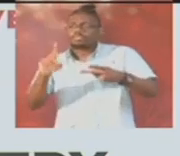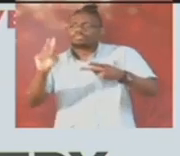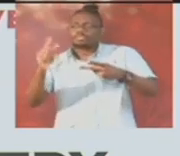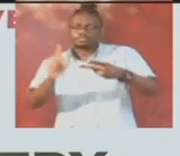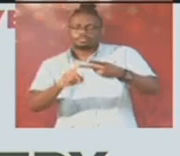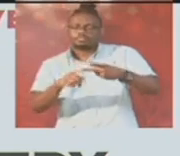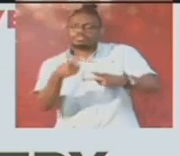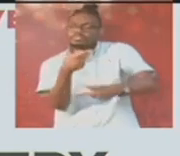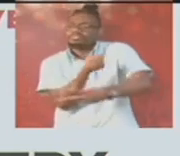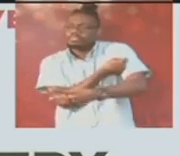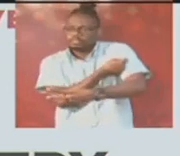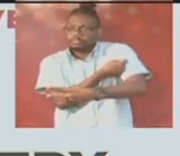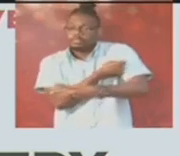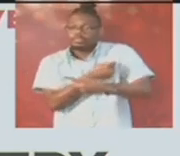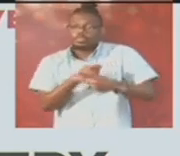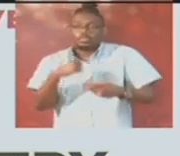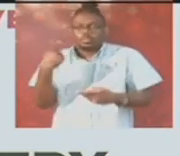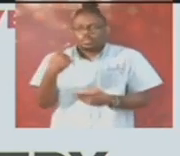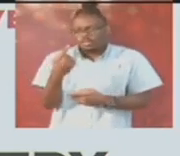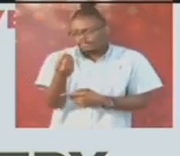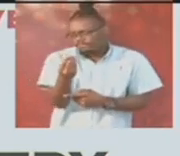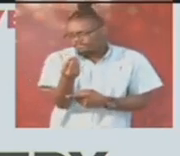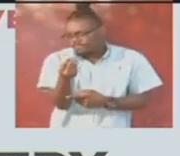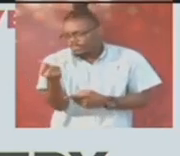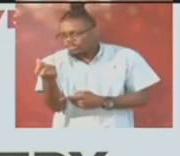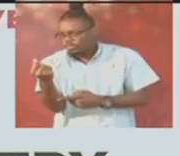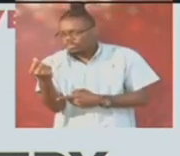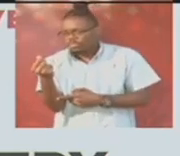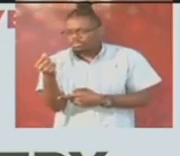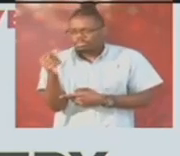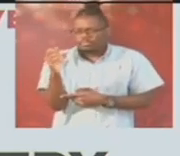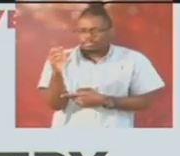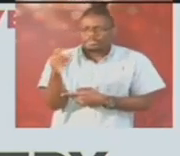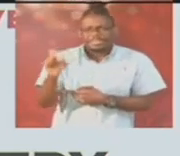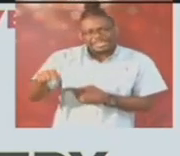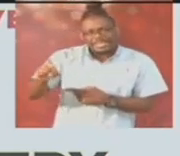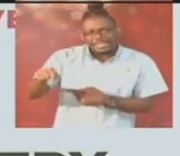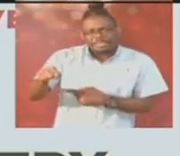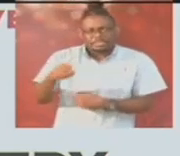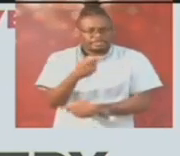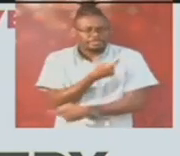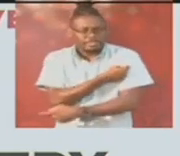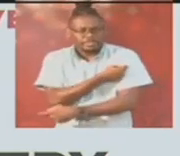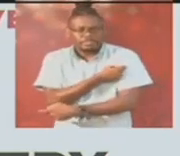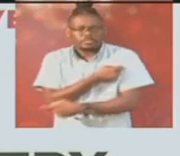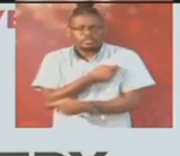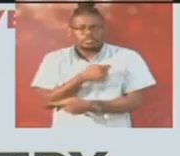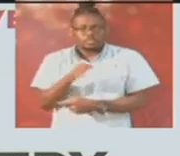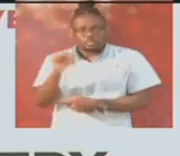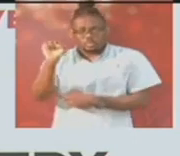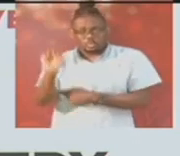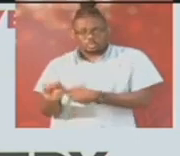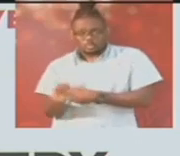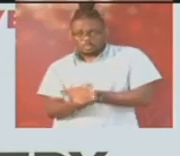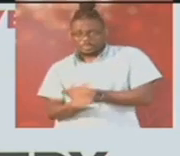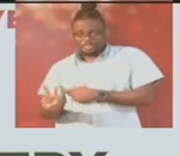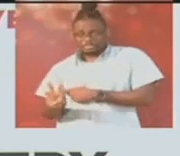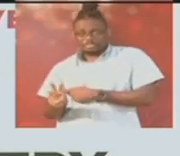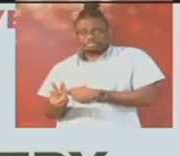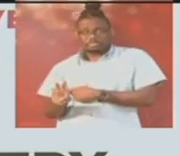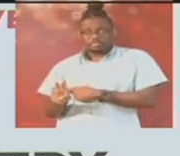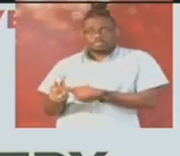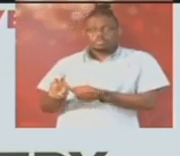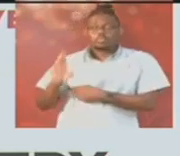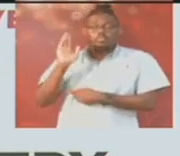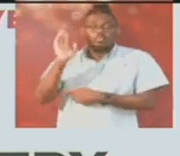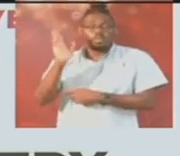hundred persons still to be vaccinated. In Trinidad, Southwest has about 200 that will be done today, and